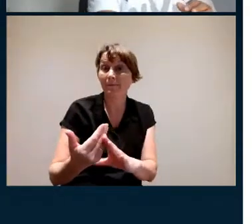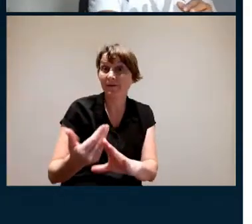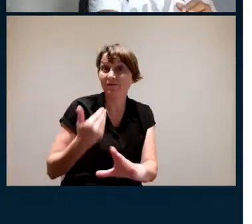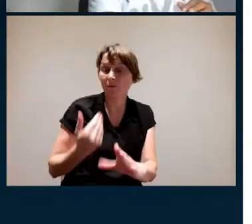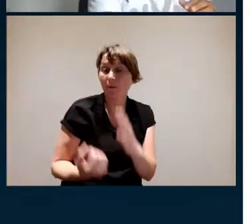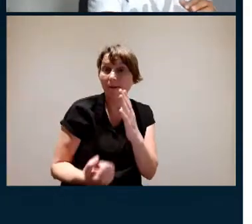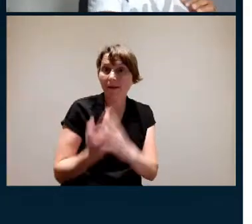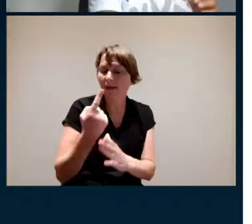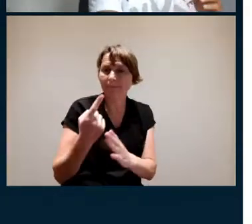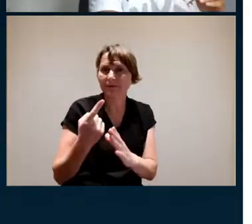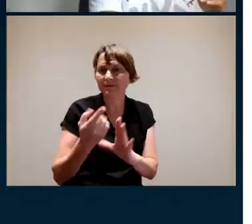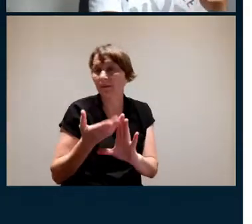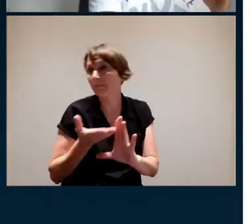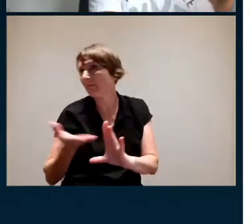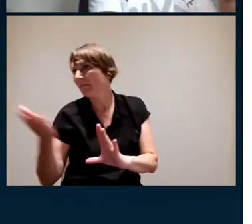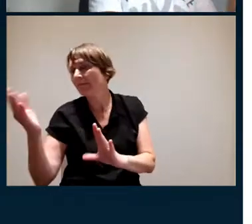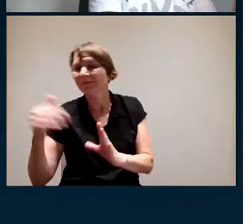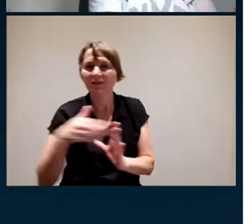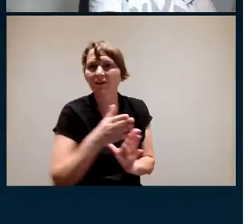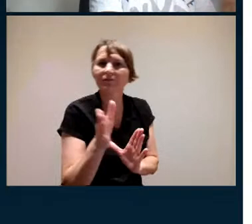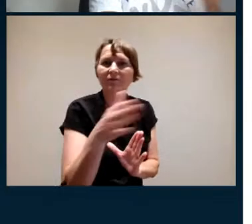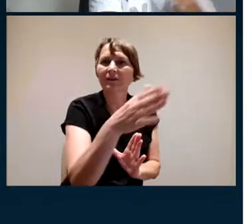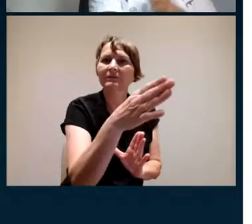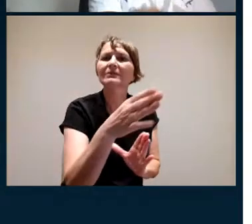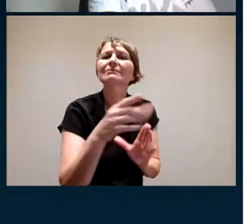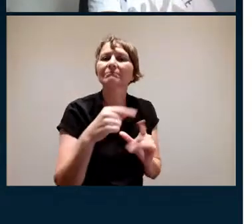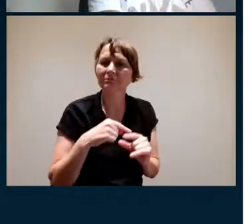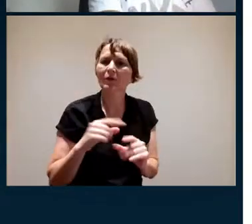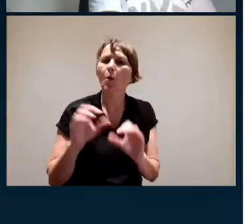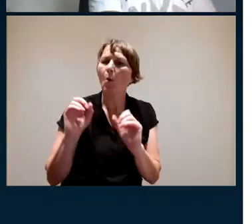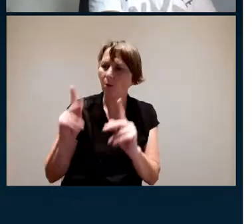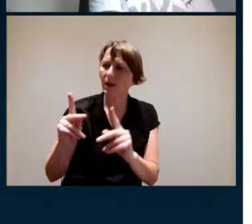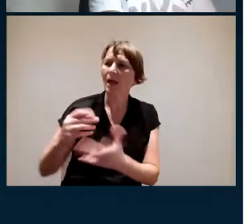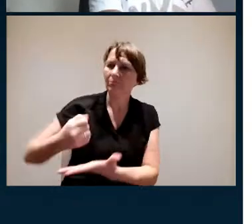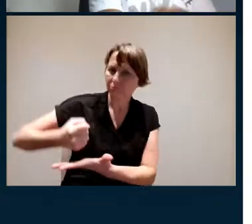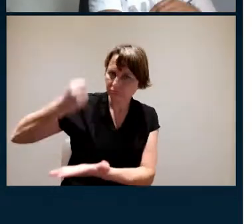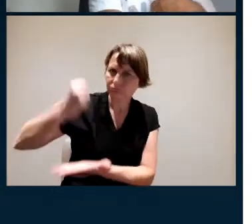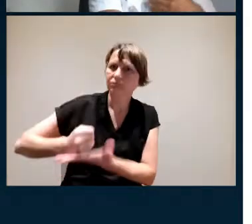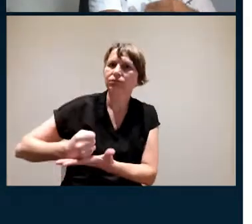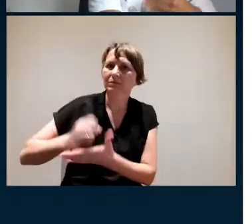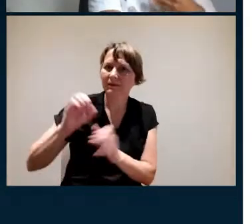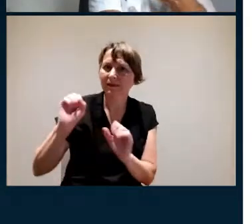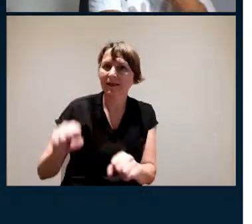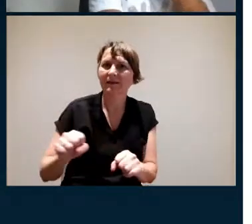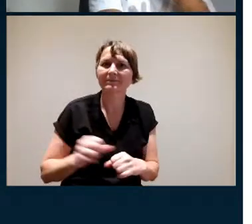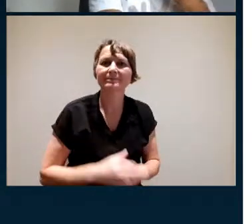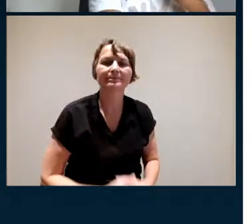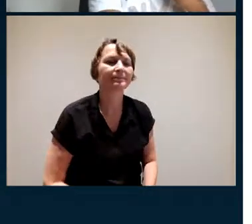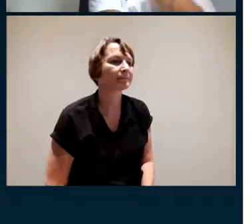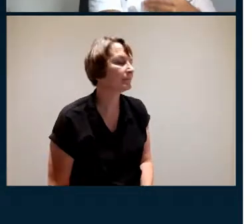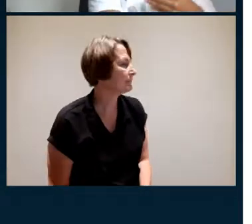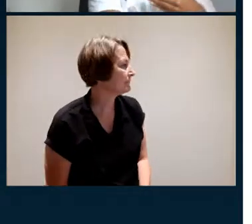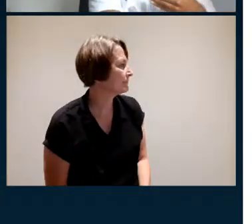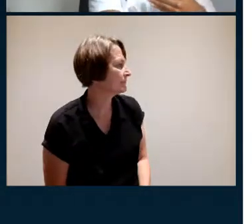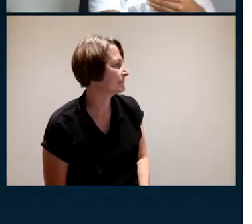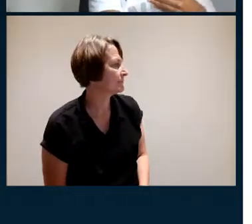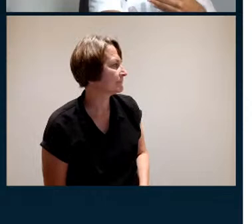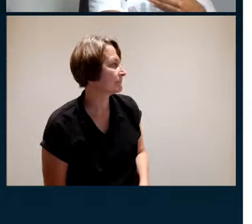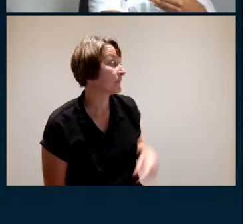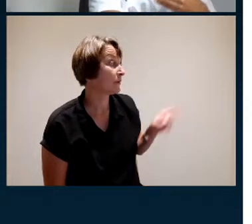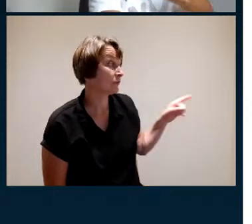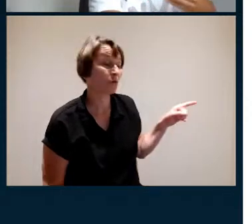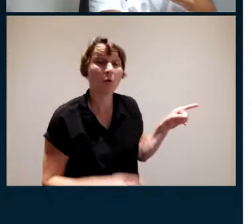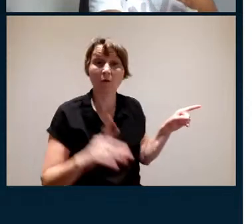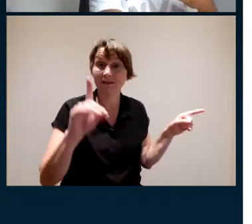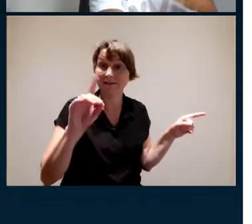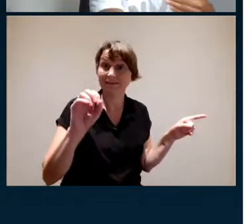etc. So when a DevOps team invokes a release, it triggers the